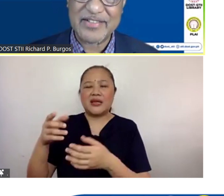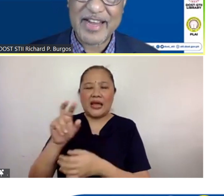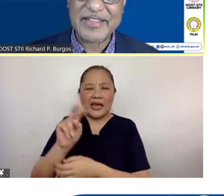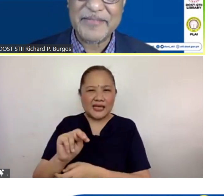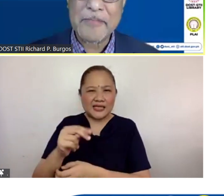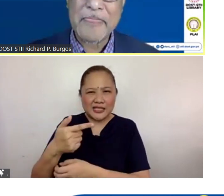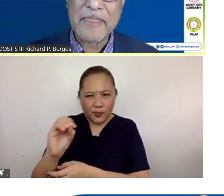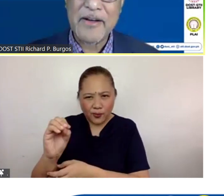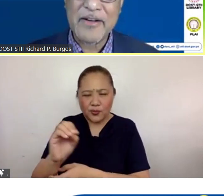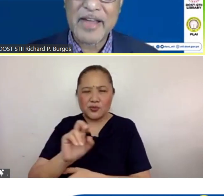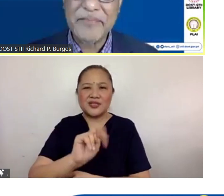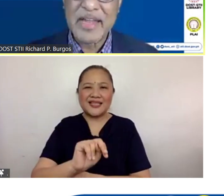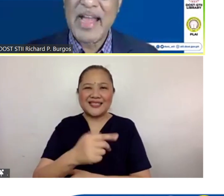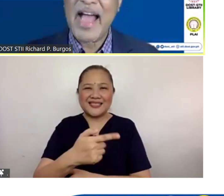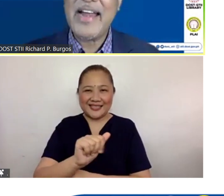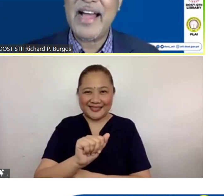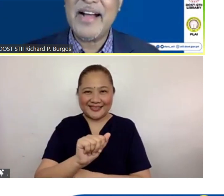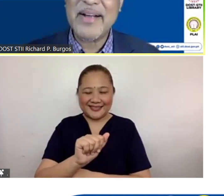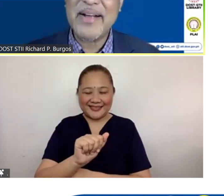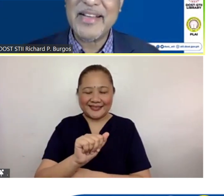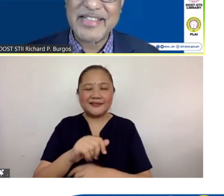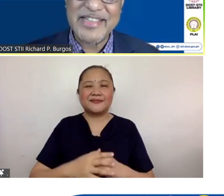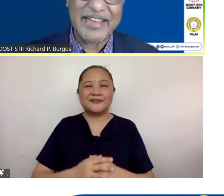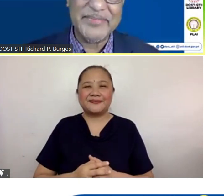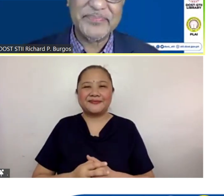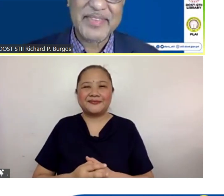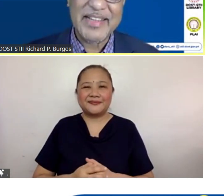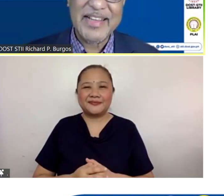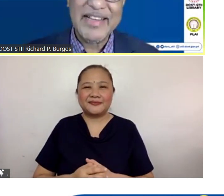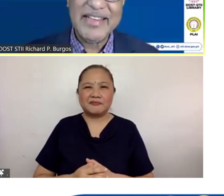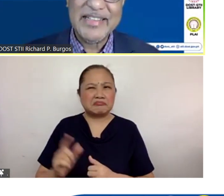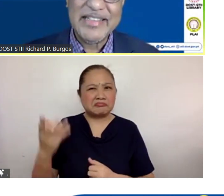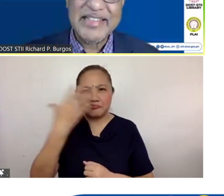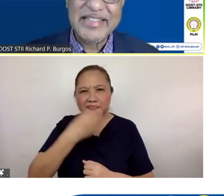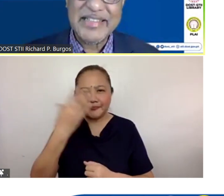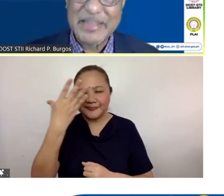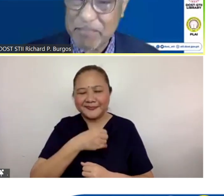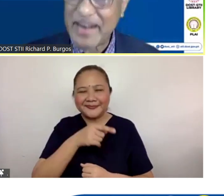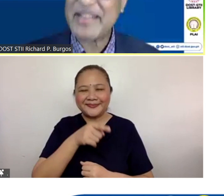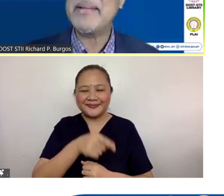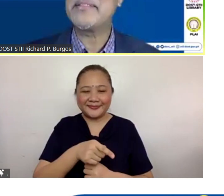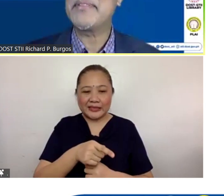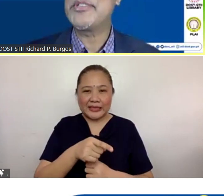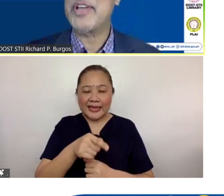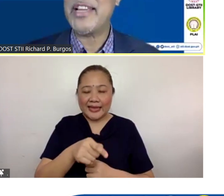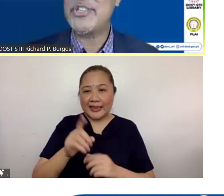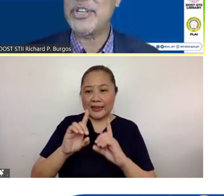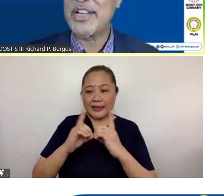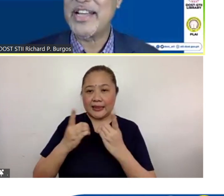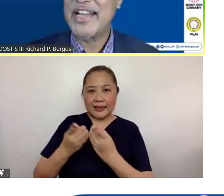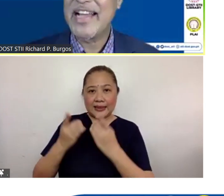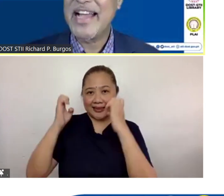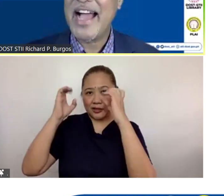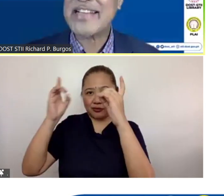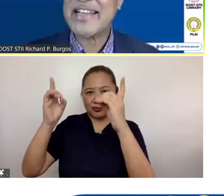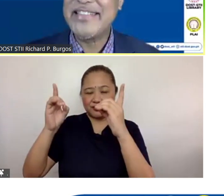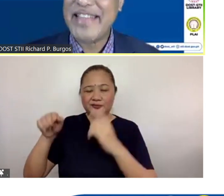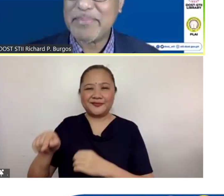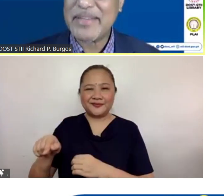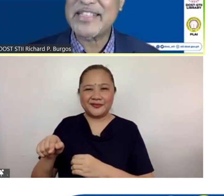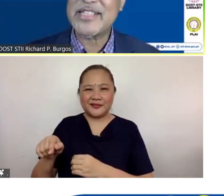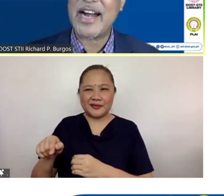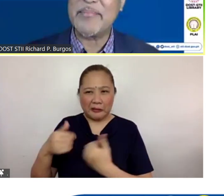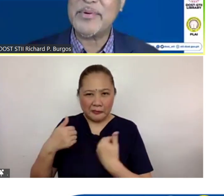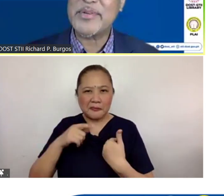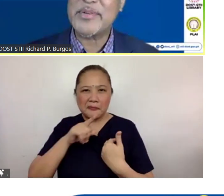NGAs, okay? Okay, and ang ganda dyan, the Department of Education has